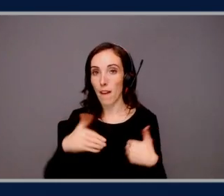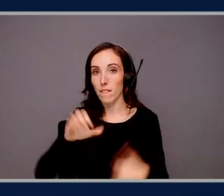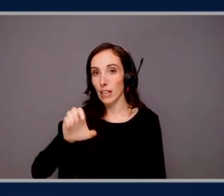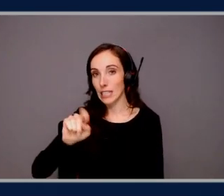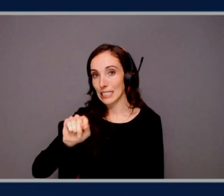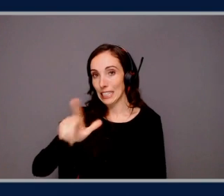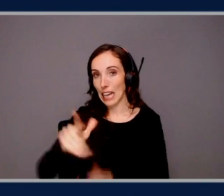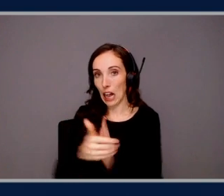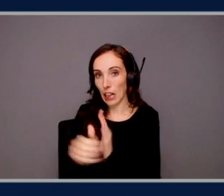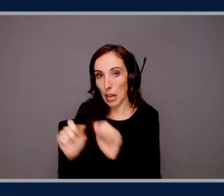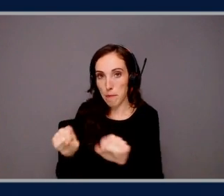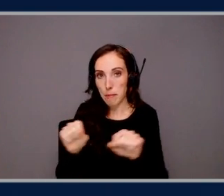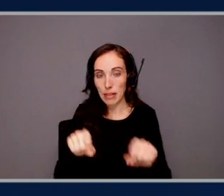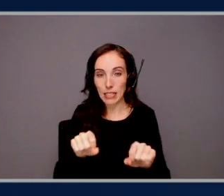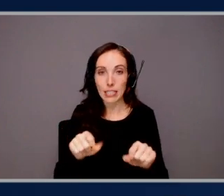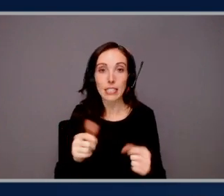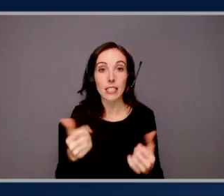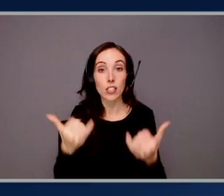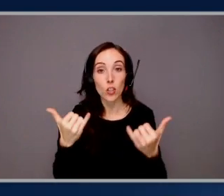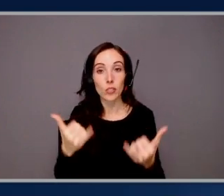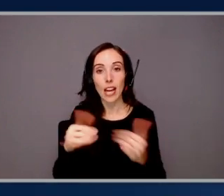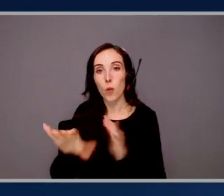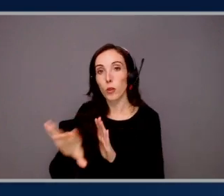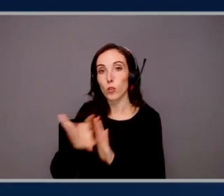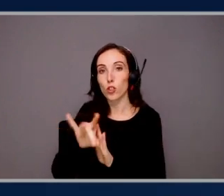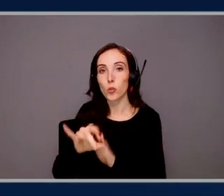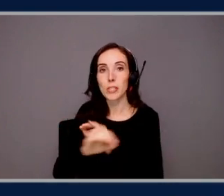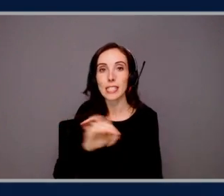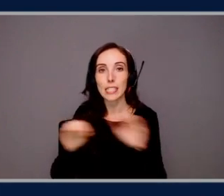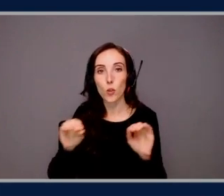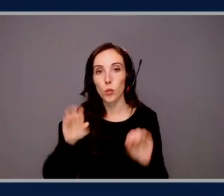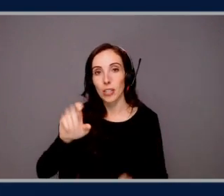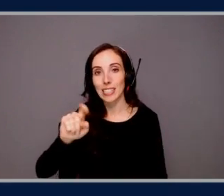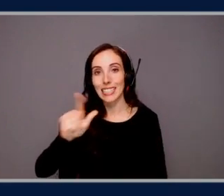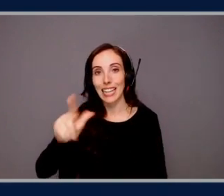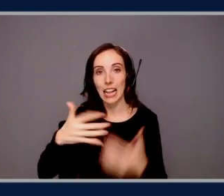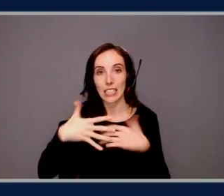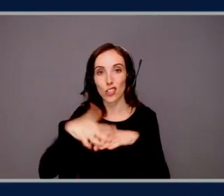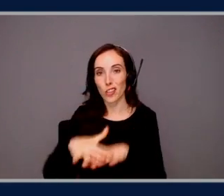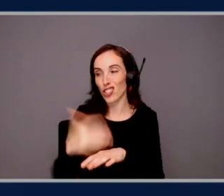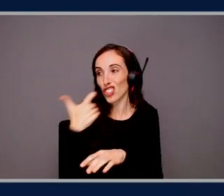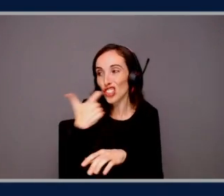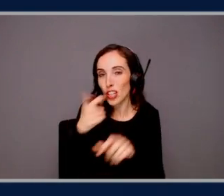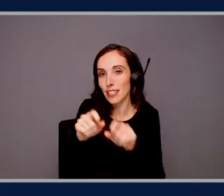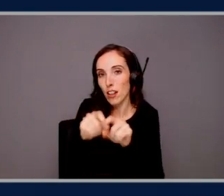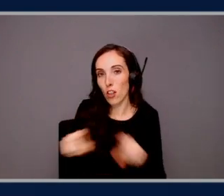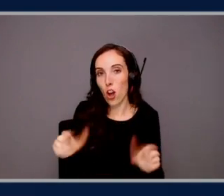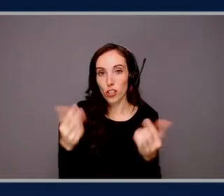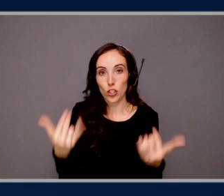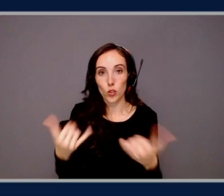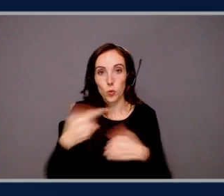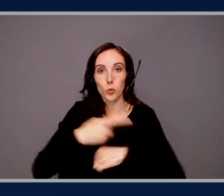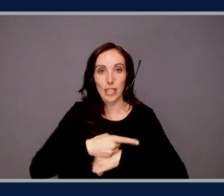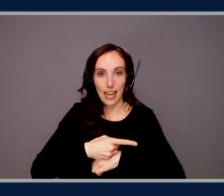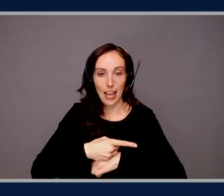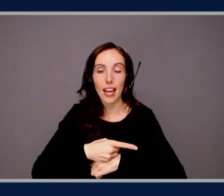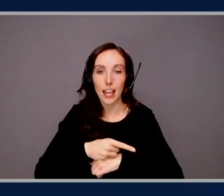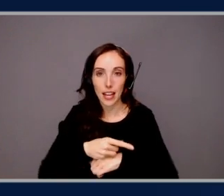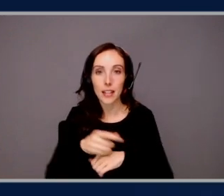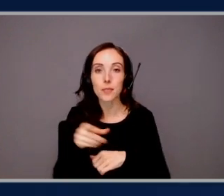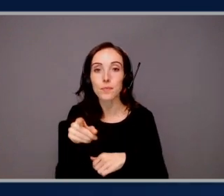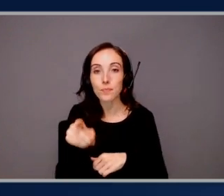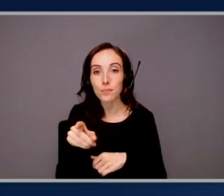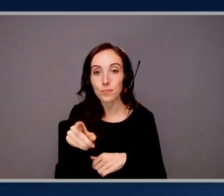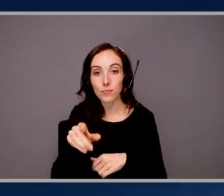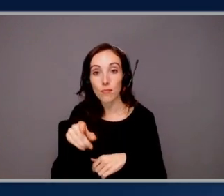but what we're going to choose today is going to choose zero-ETL integrations. This is just launched today. I just heard it this morning. And that's